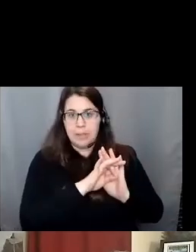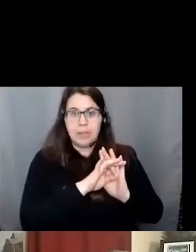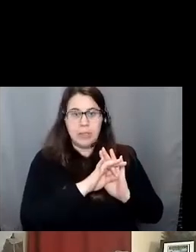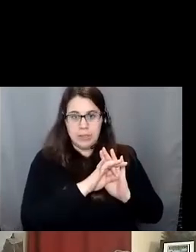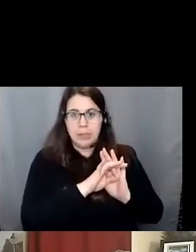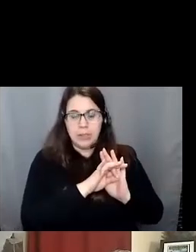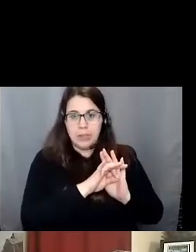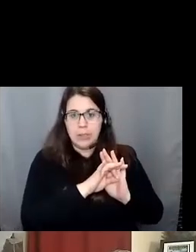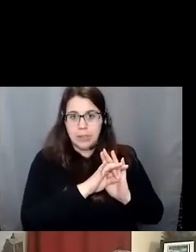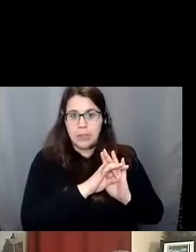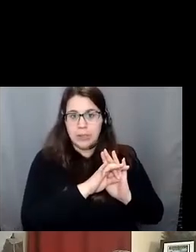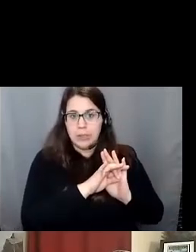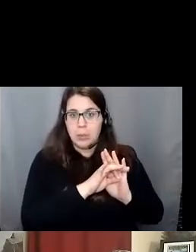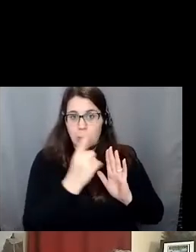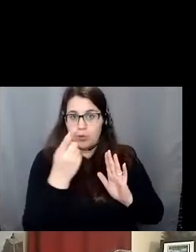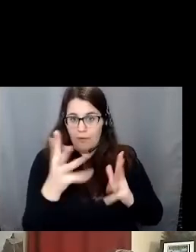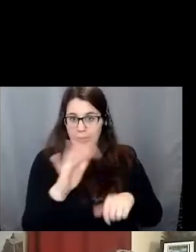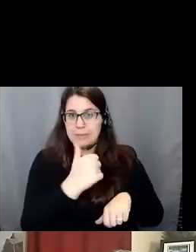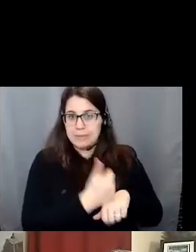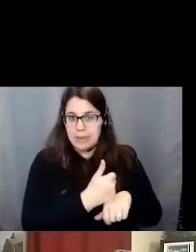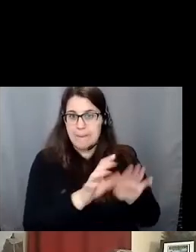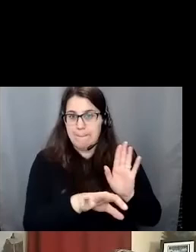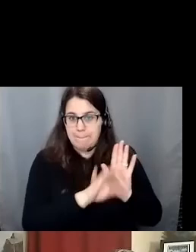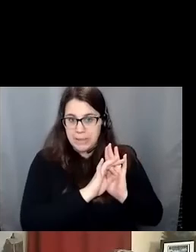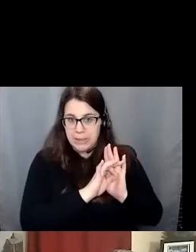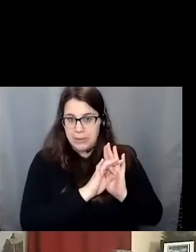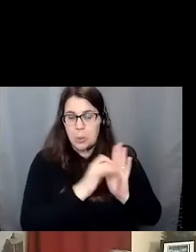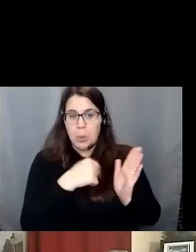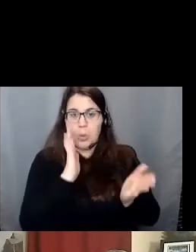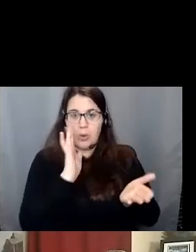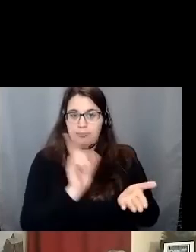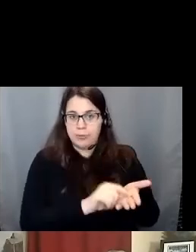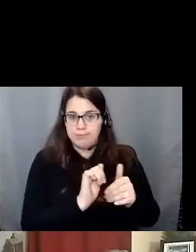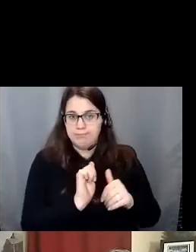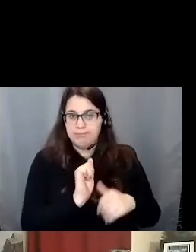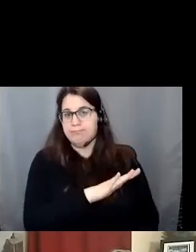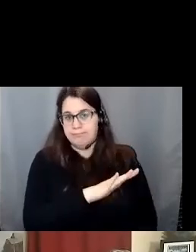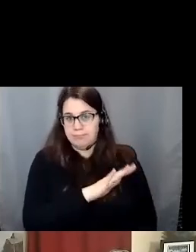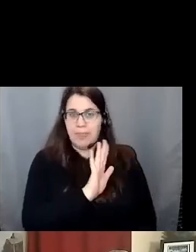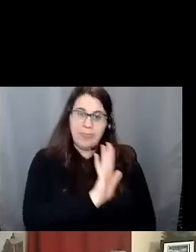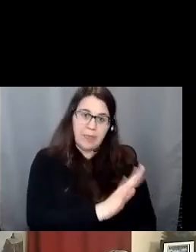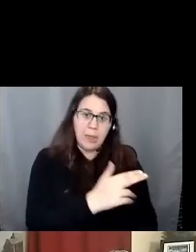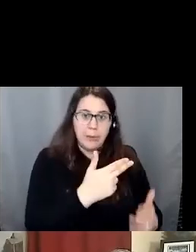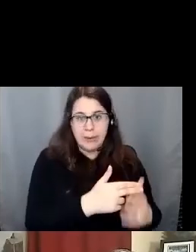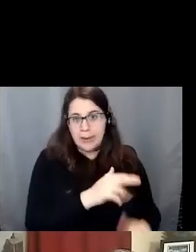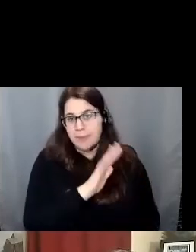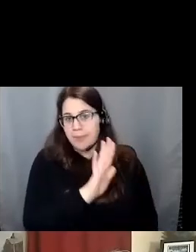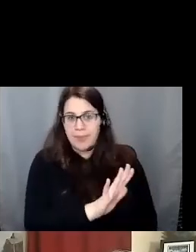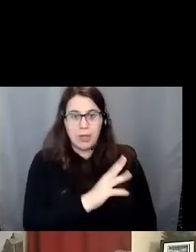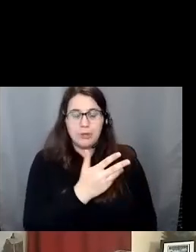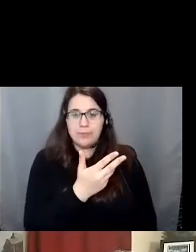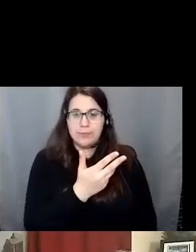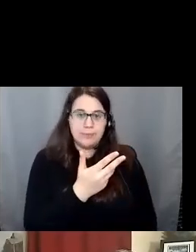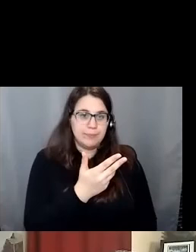a vendor that's already been established in the system, and then it pre-populates into the check their name as the payee